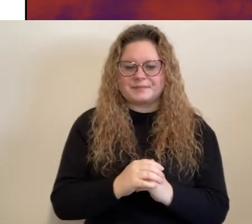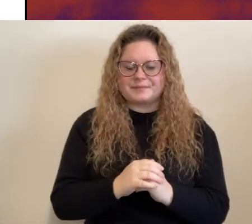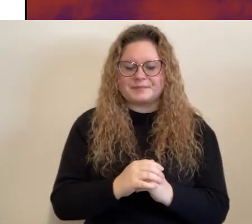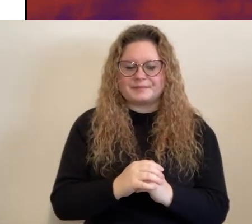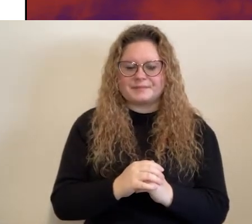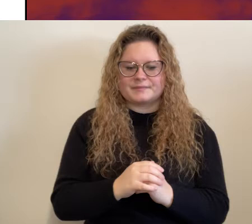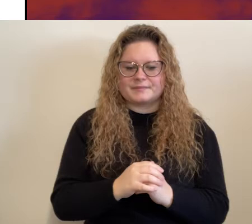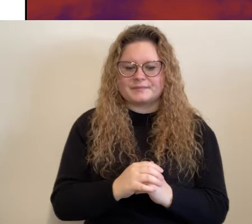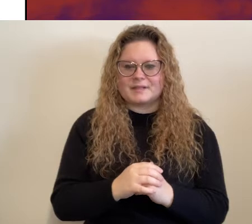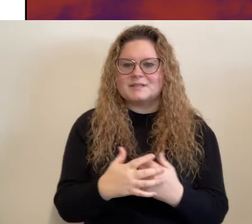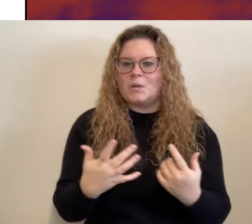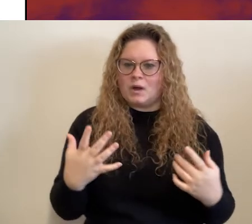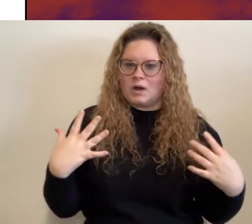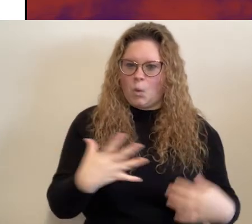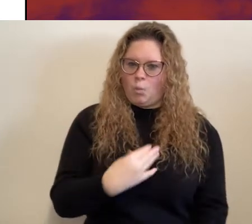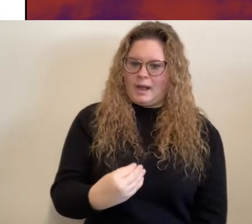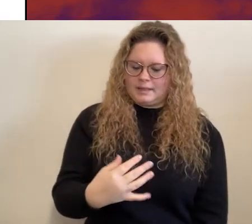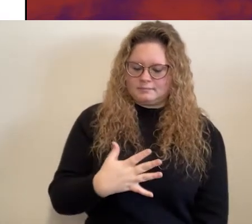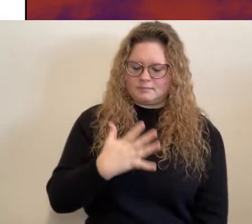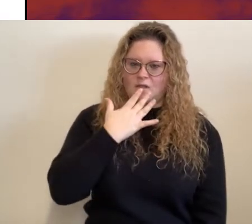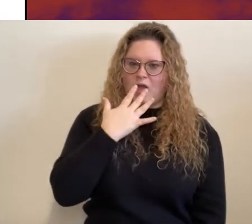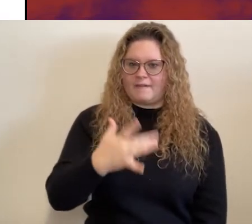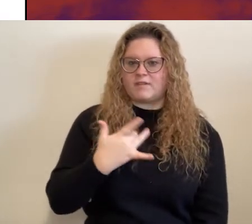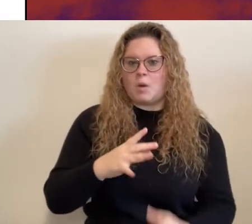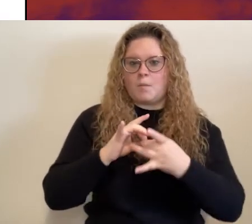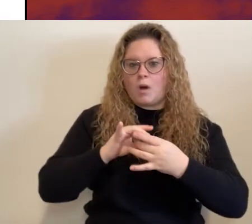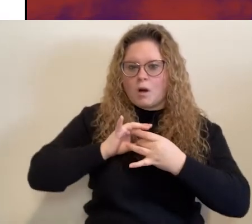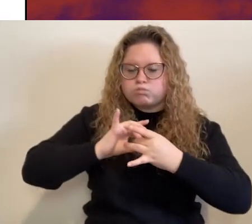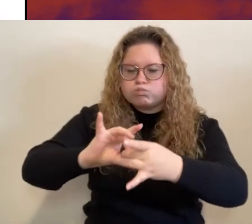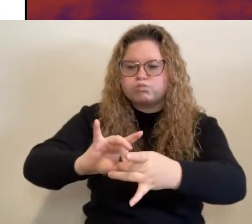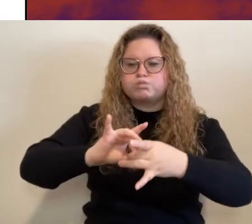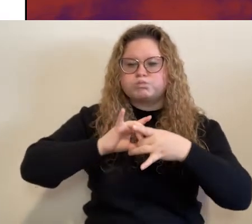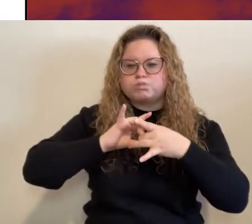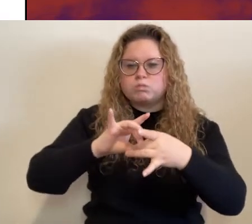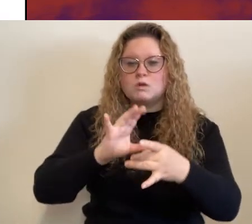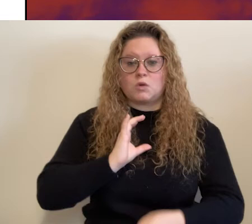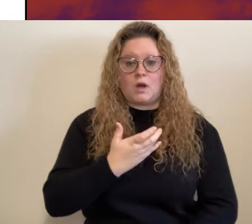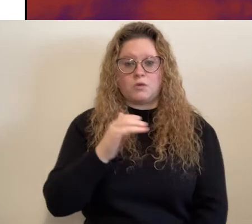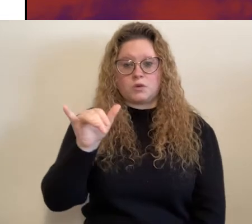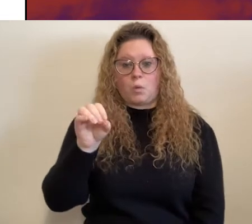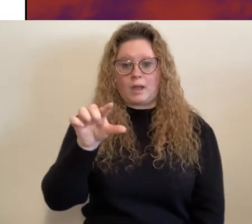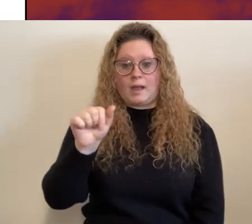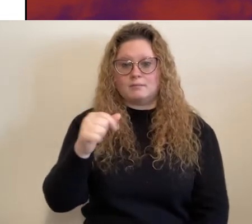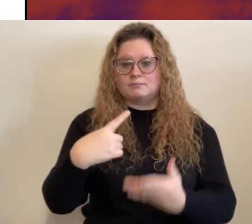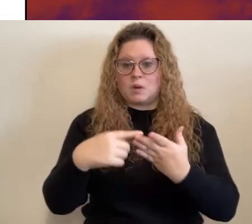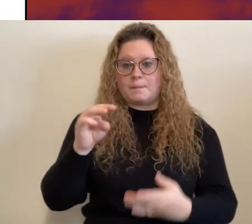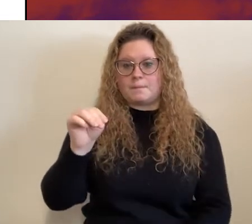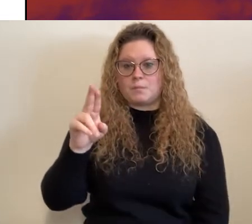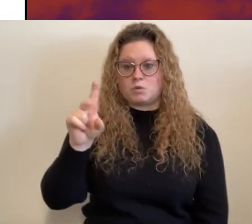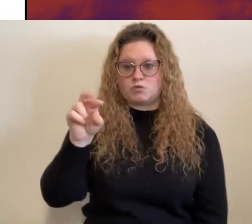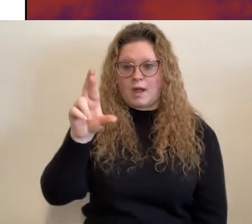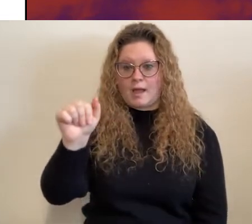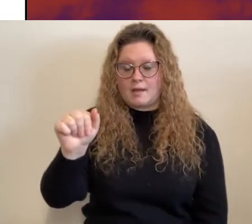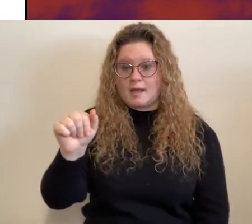more magnetic. So in Kundalini yoga, we talk about mudra. And mudra is traditionally with the hands, different